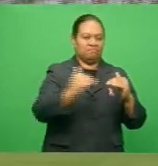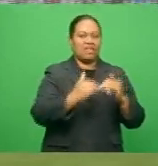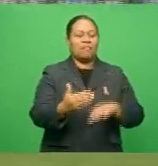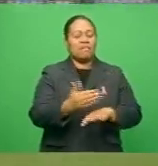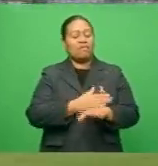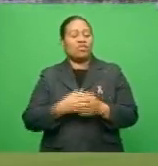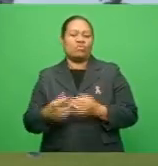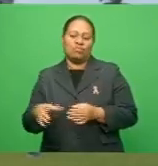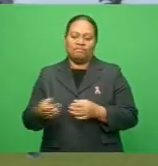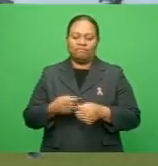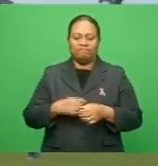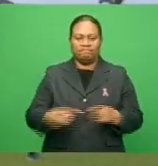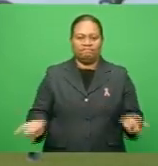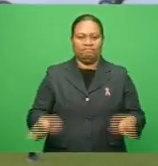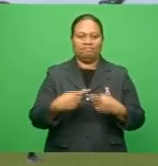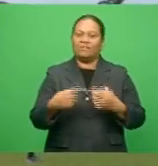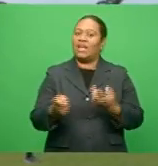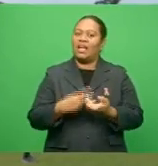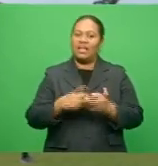other cricket giants.